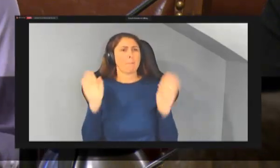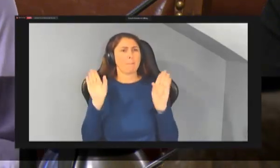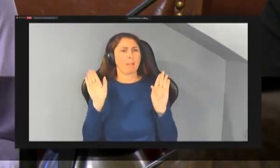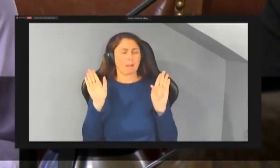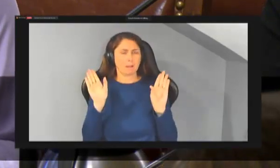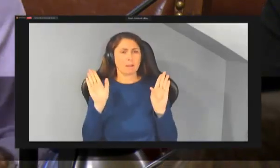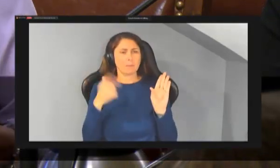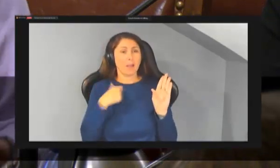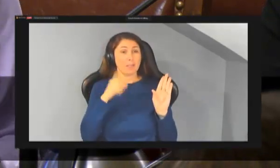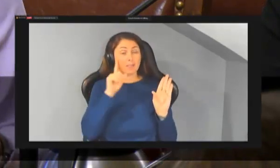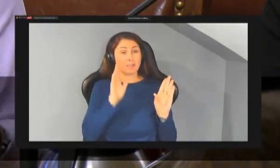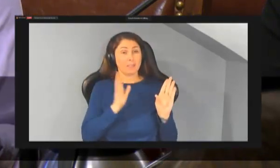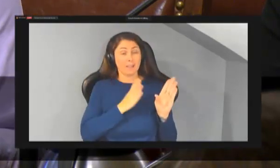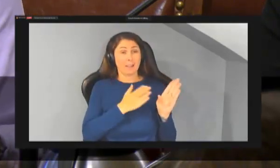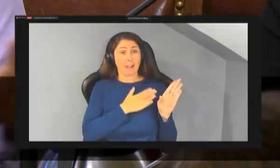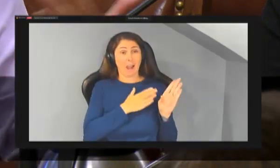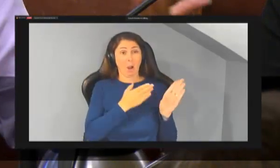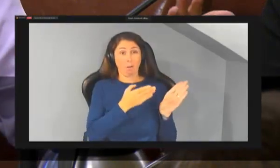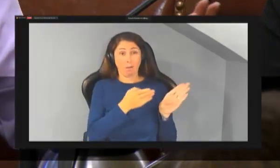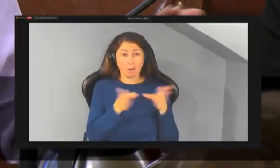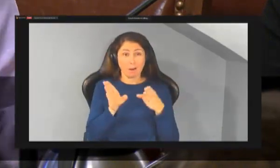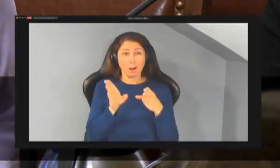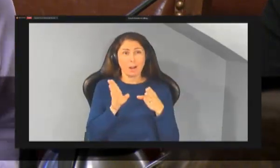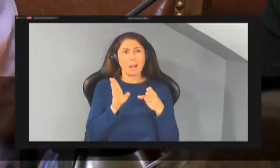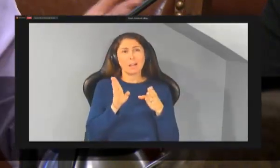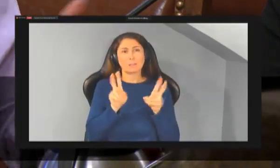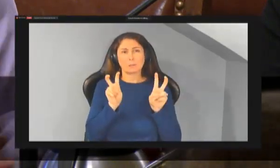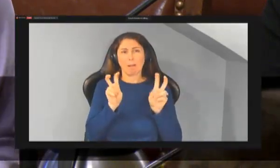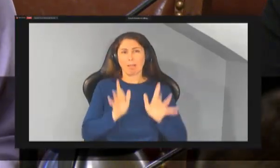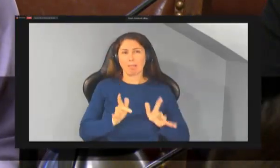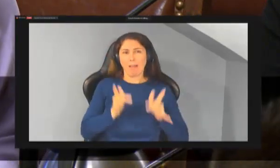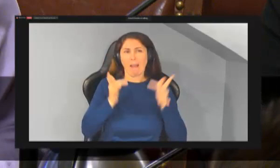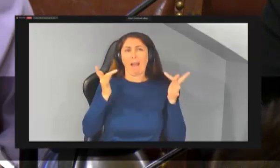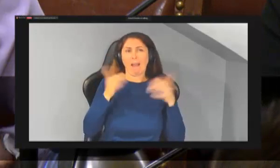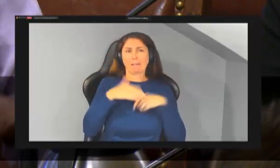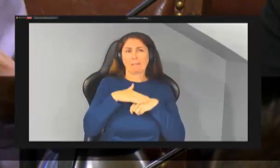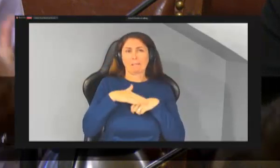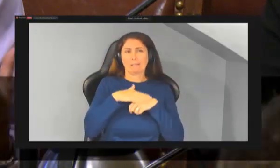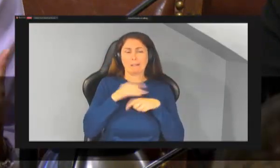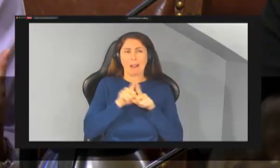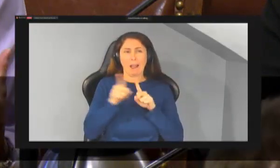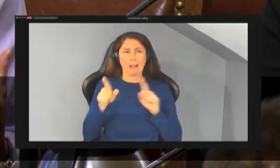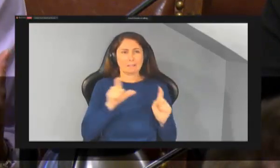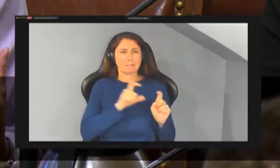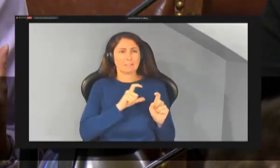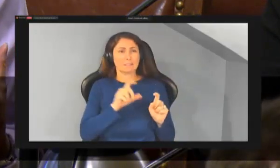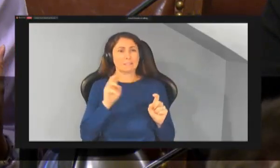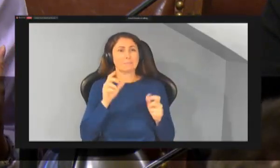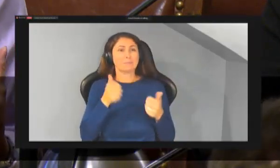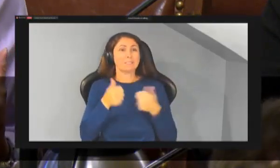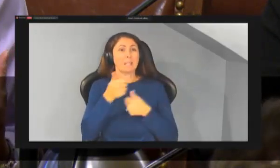general direction is to go light here. As the deputy mayor has said, we can't achieve